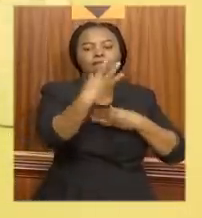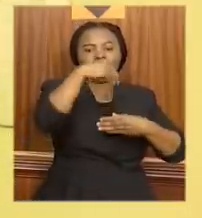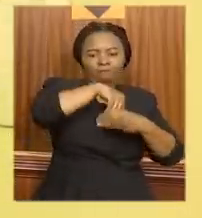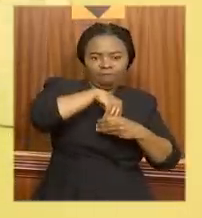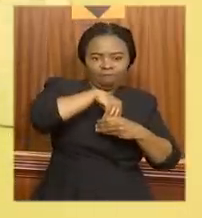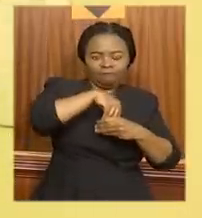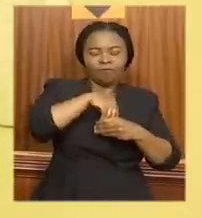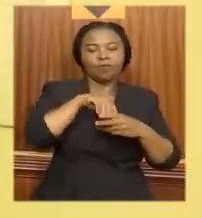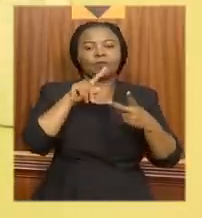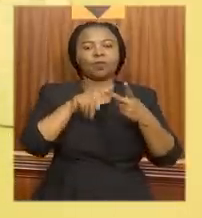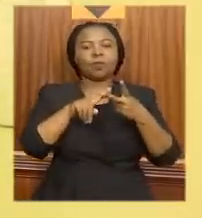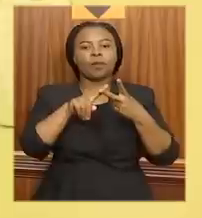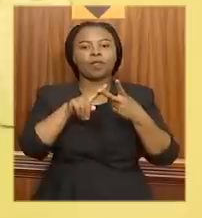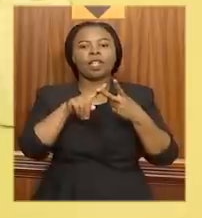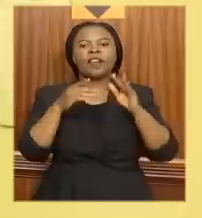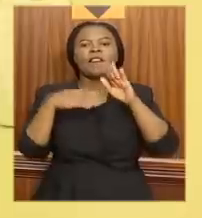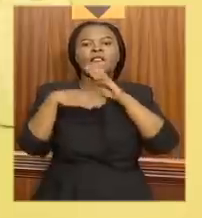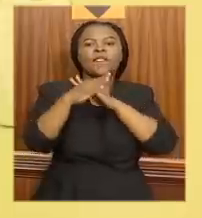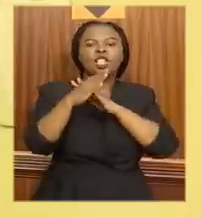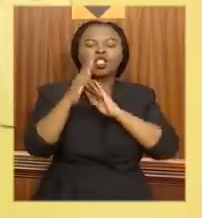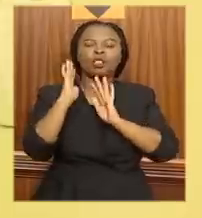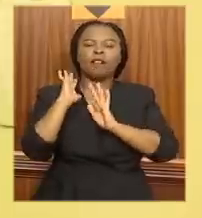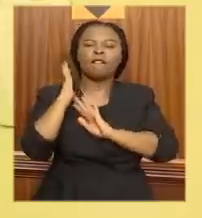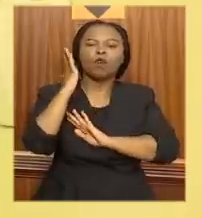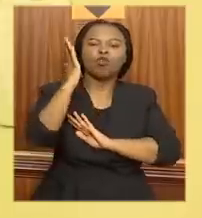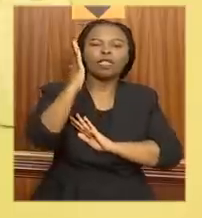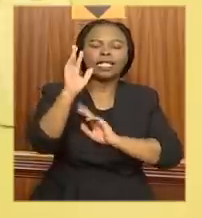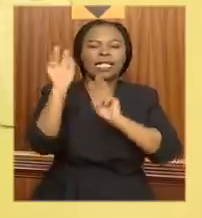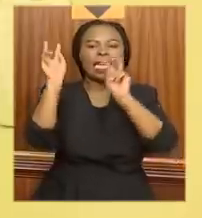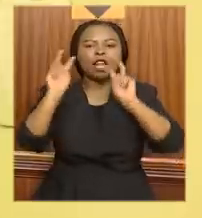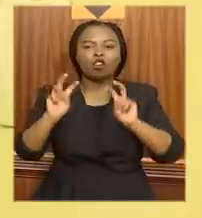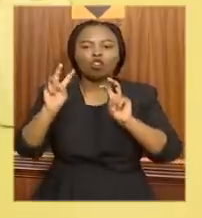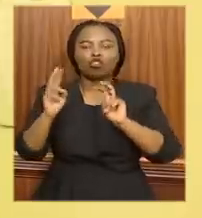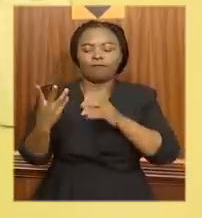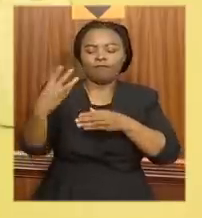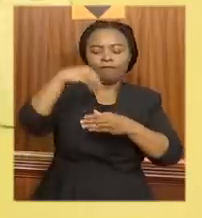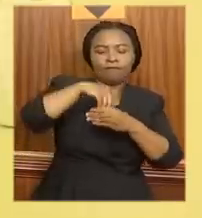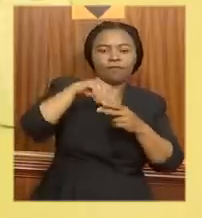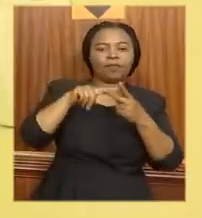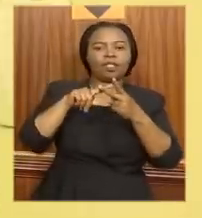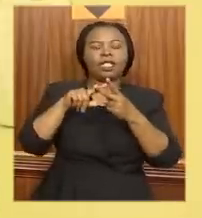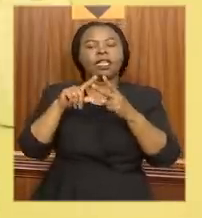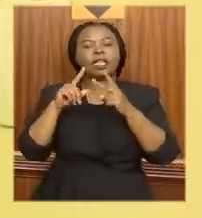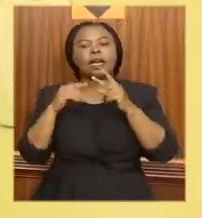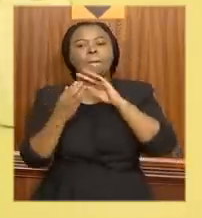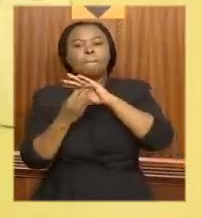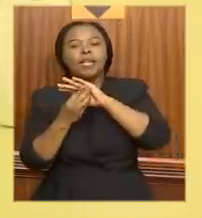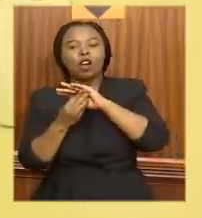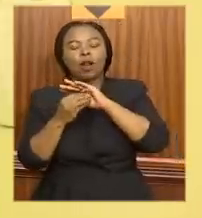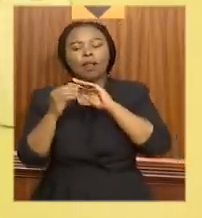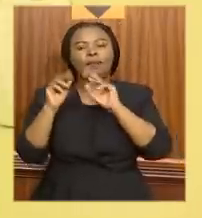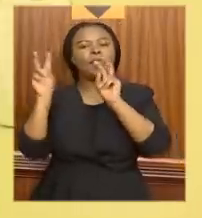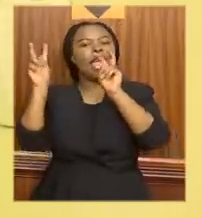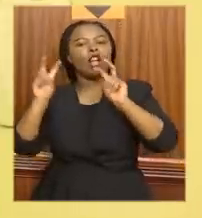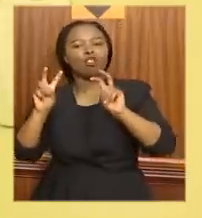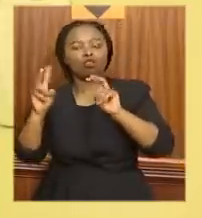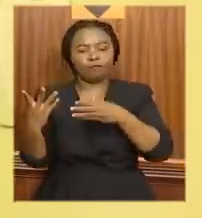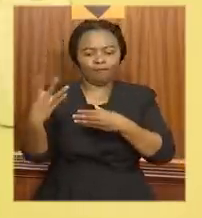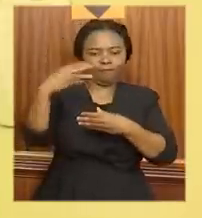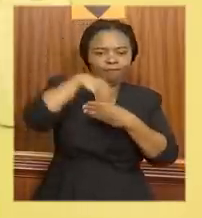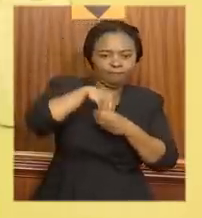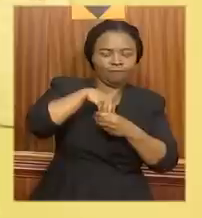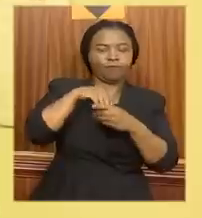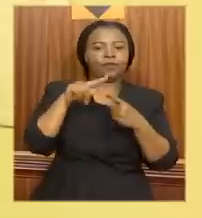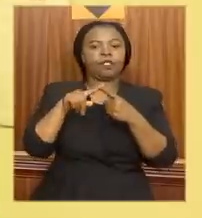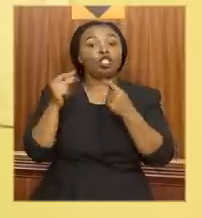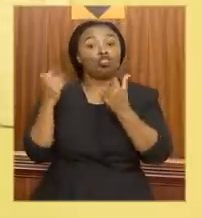of Fisheries, Forestry and Energy, the Department of Mineral and Energy, the